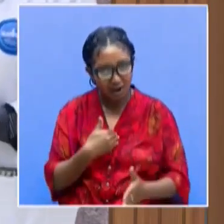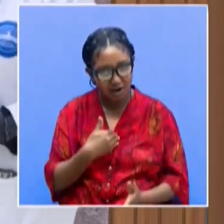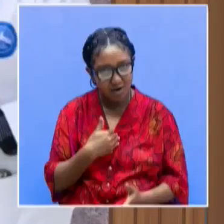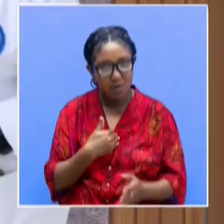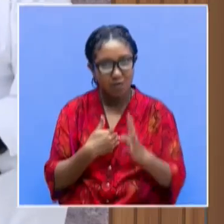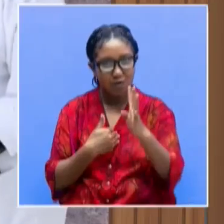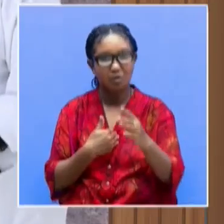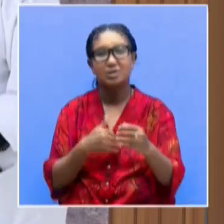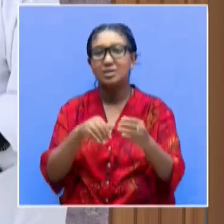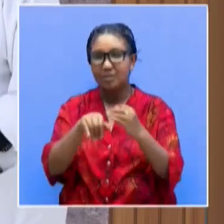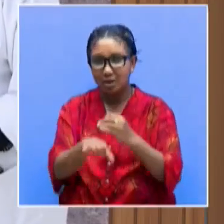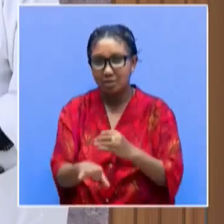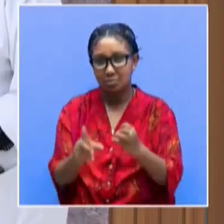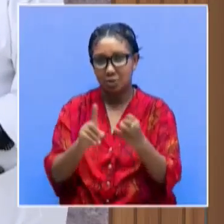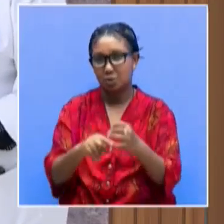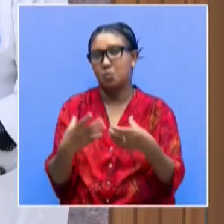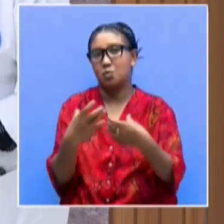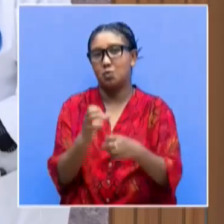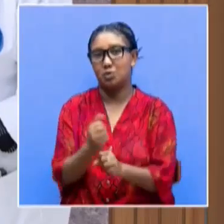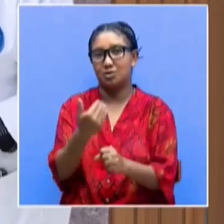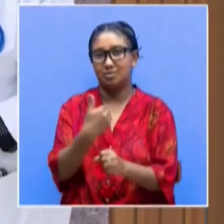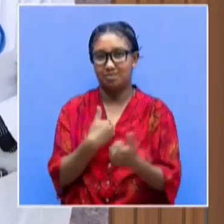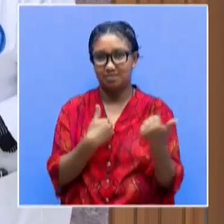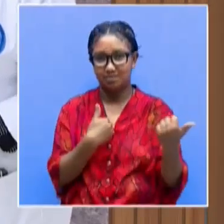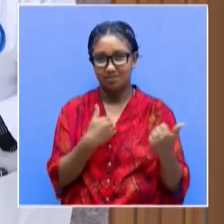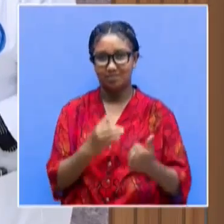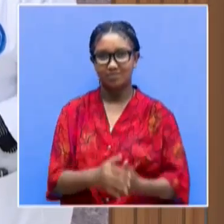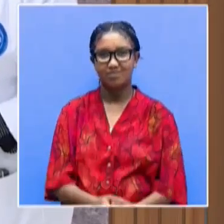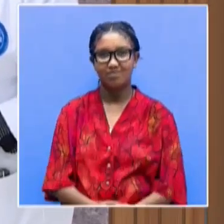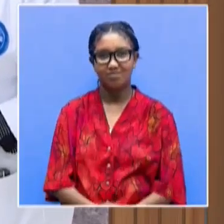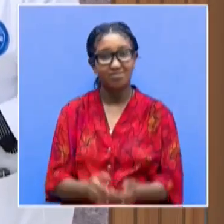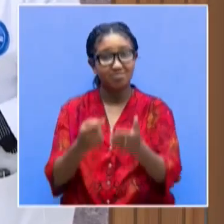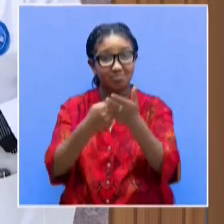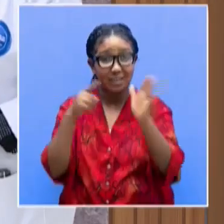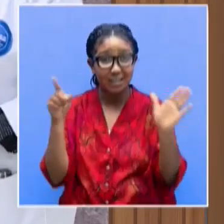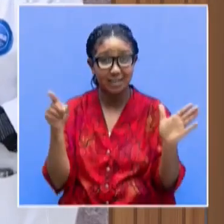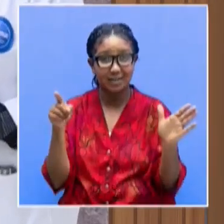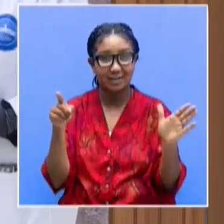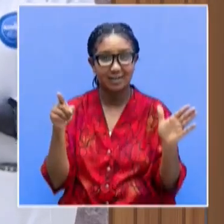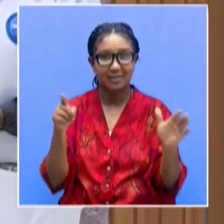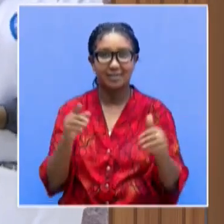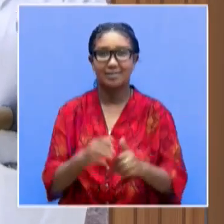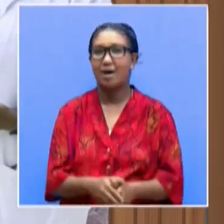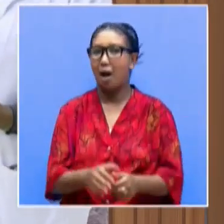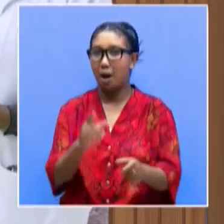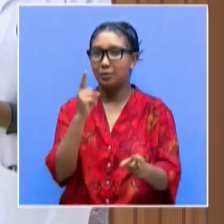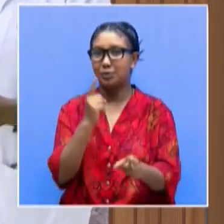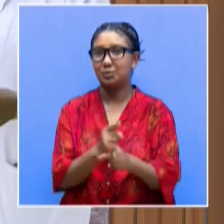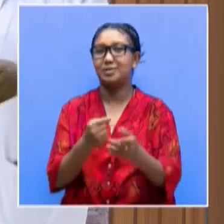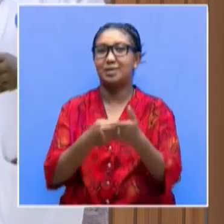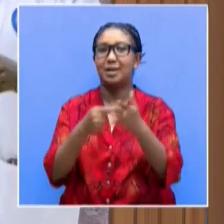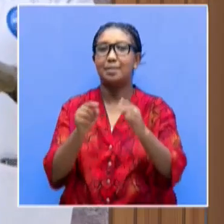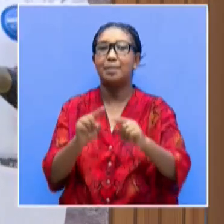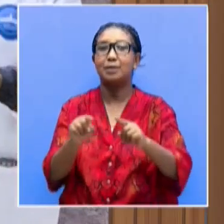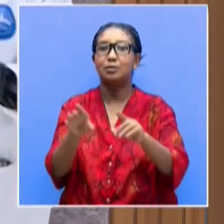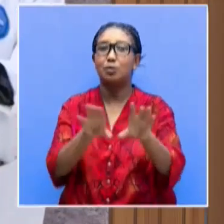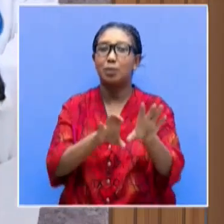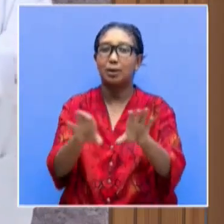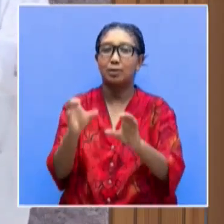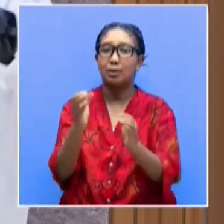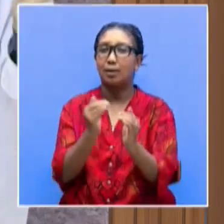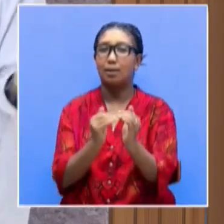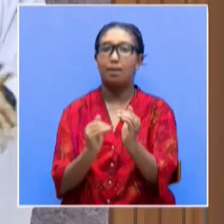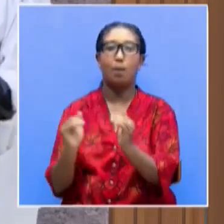details and then a conclusion. Is it clear? I'm sure it is clear, but to make it